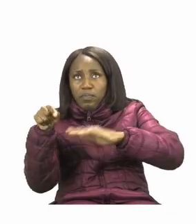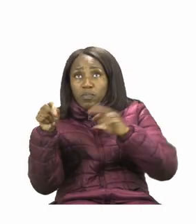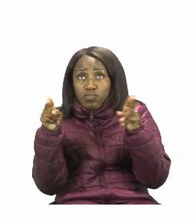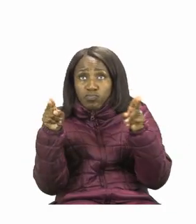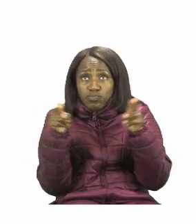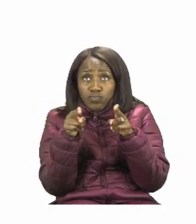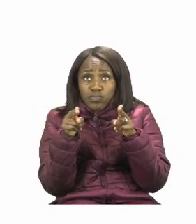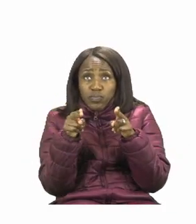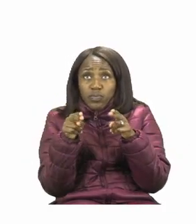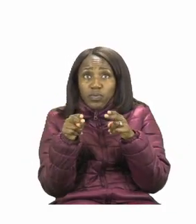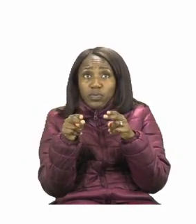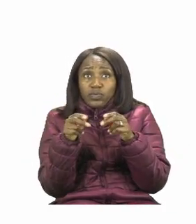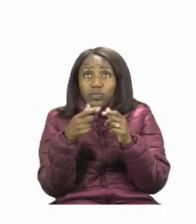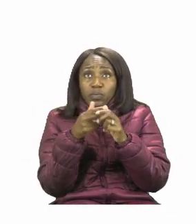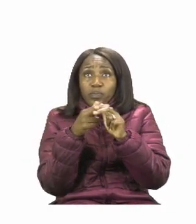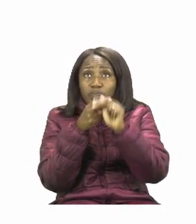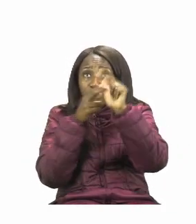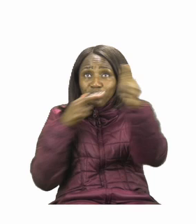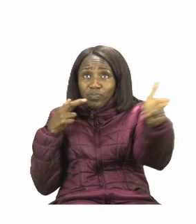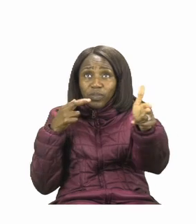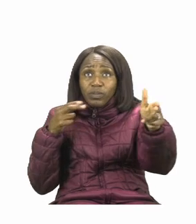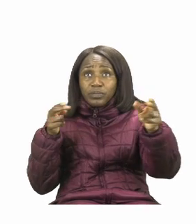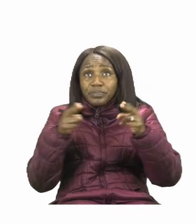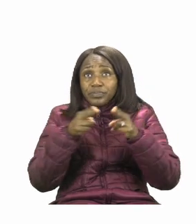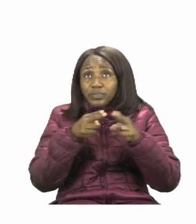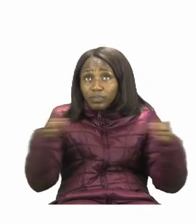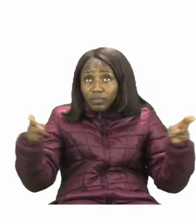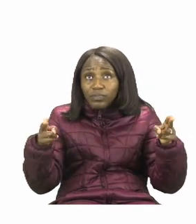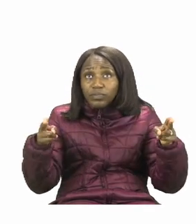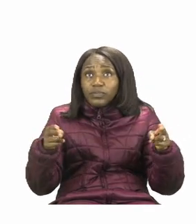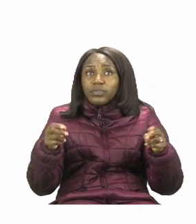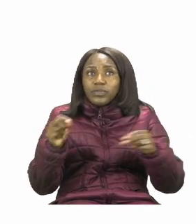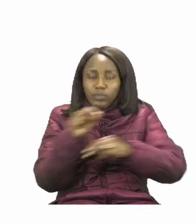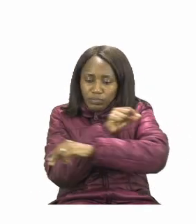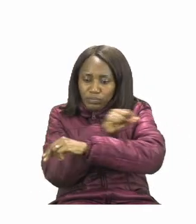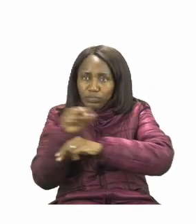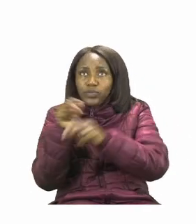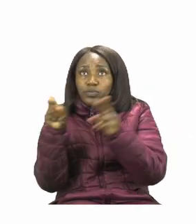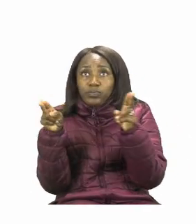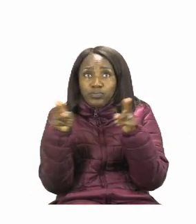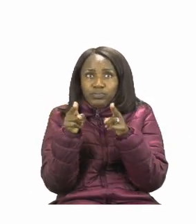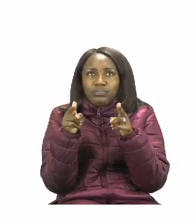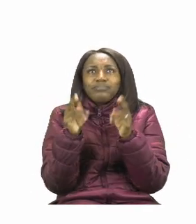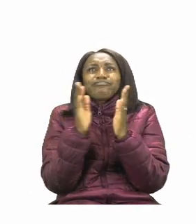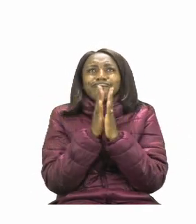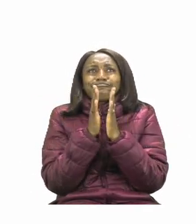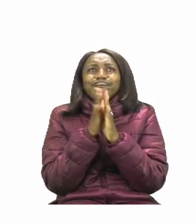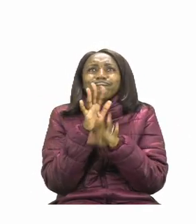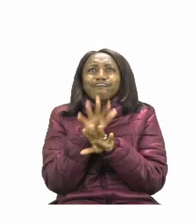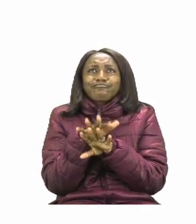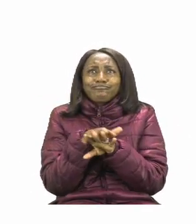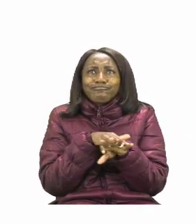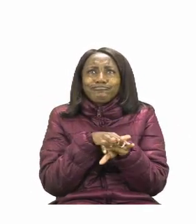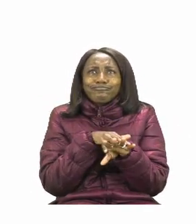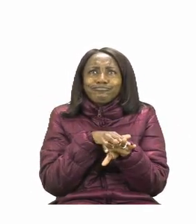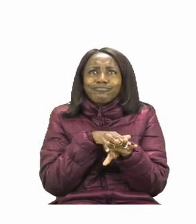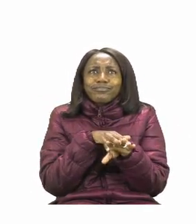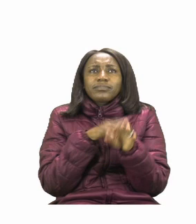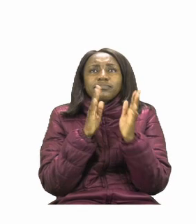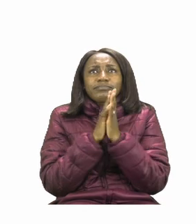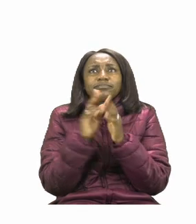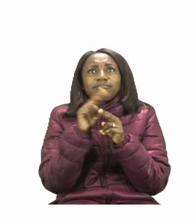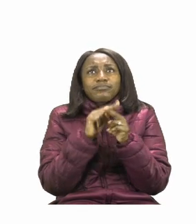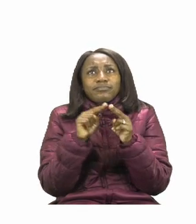the arrow. So take your time, there's no need to rush, and I suggest that you use a